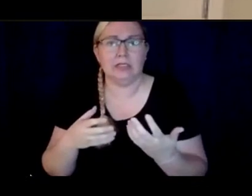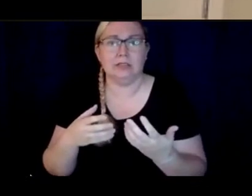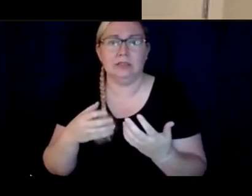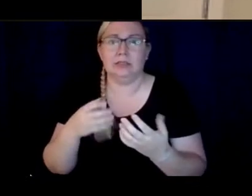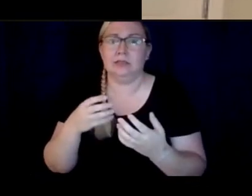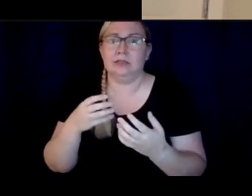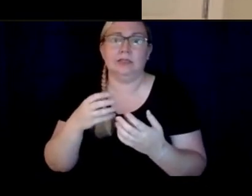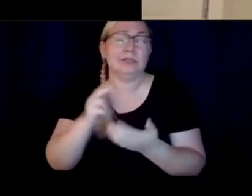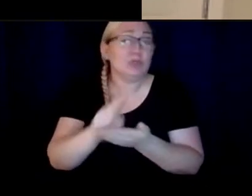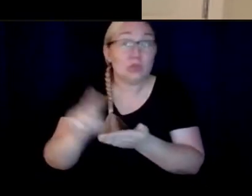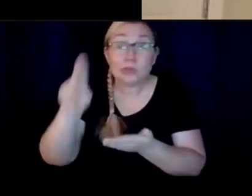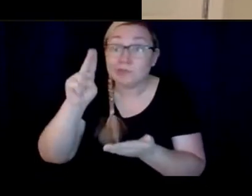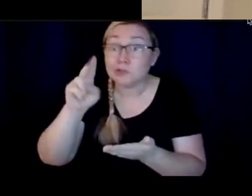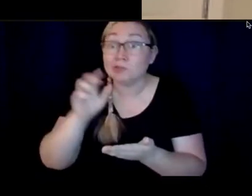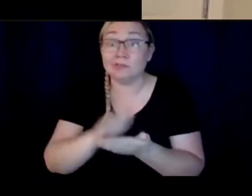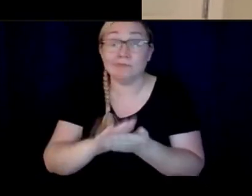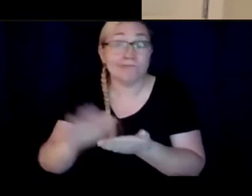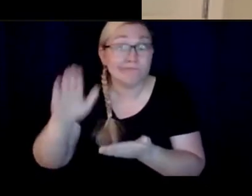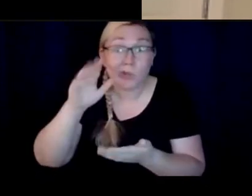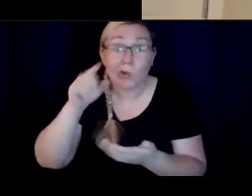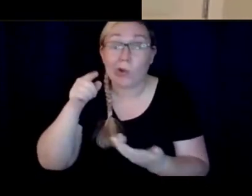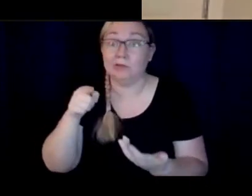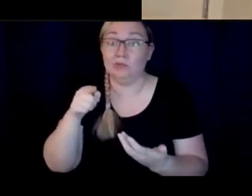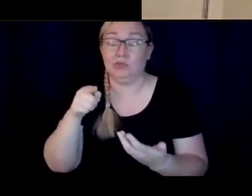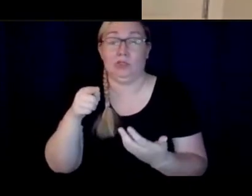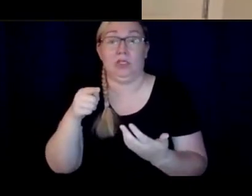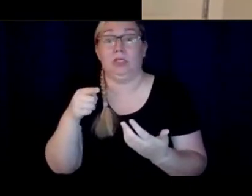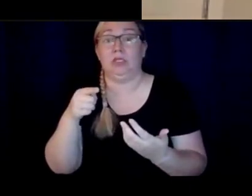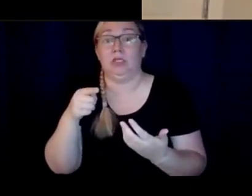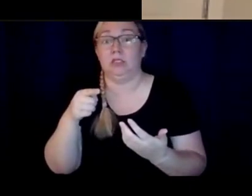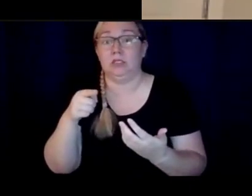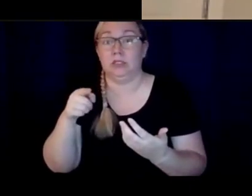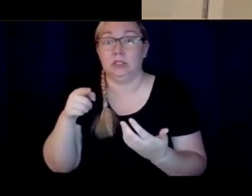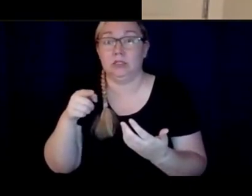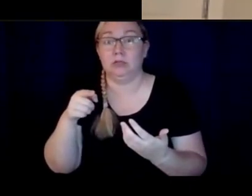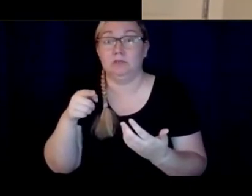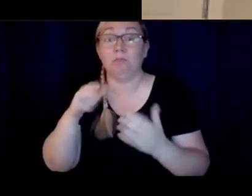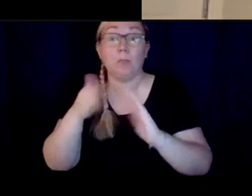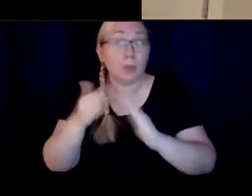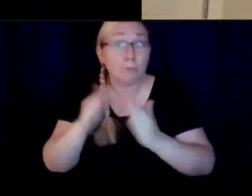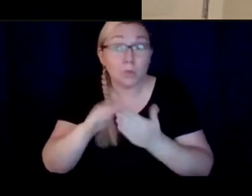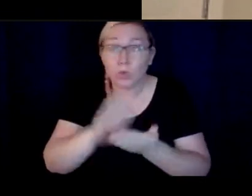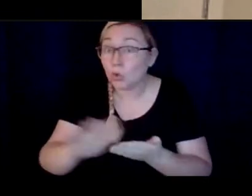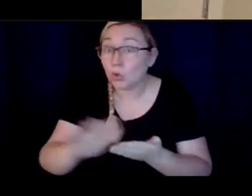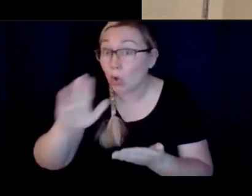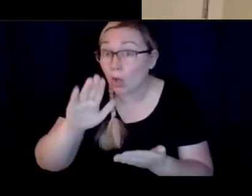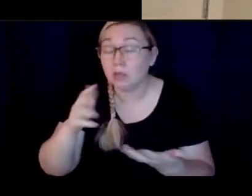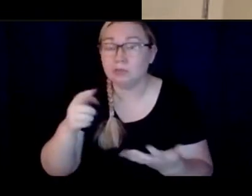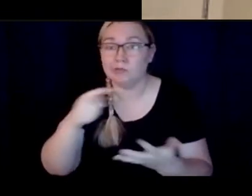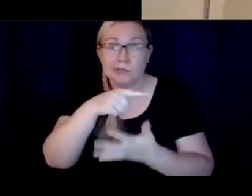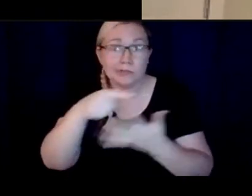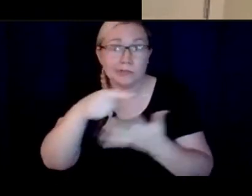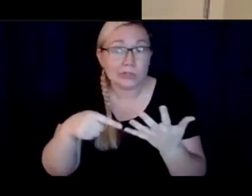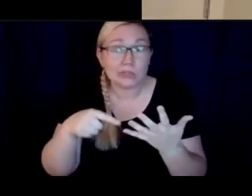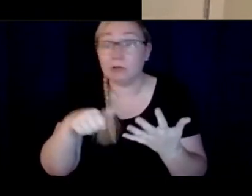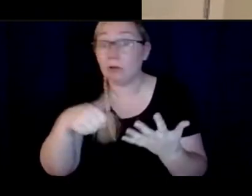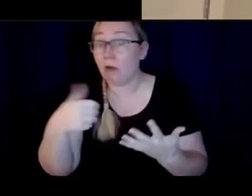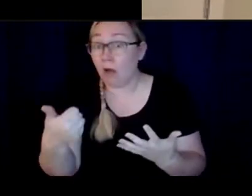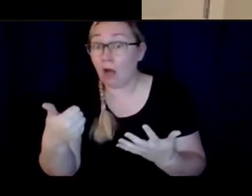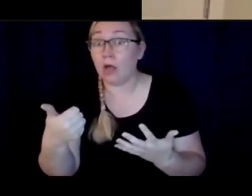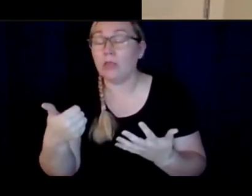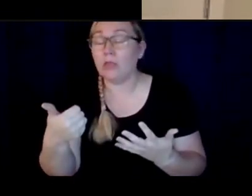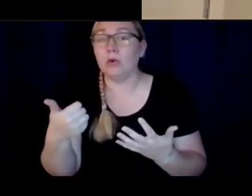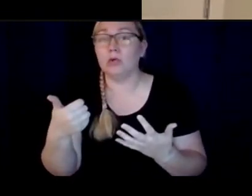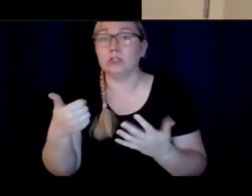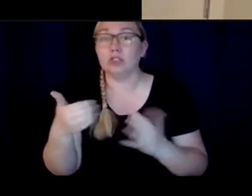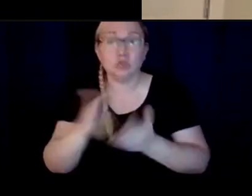like universities, like college, like campus community colleges, and other, you know, secondary